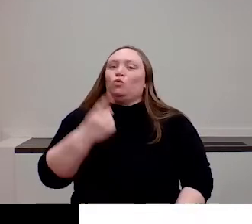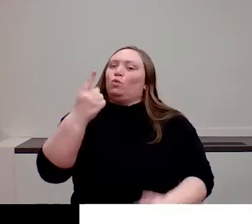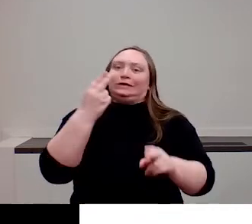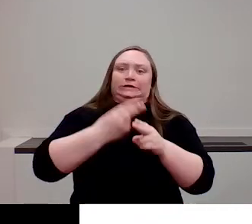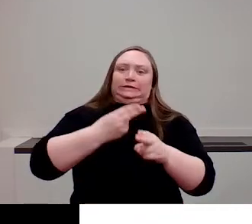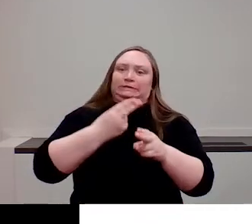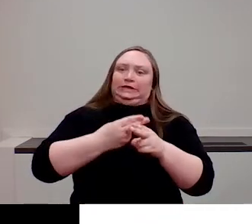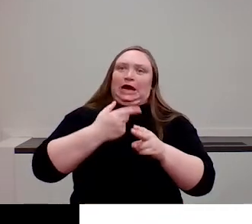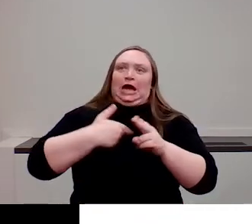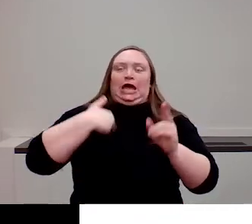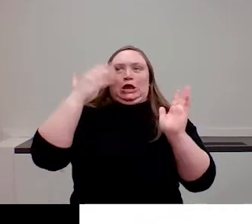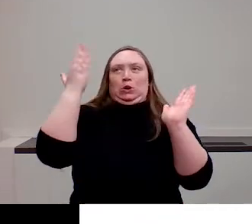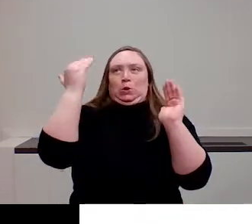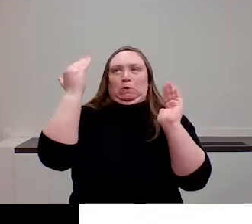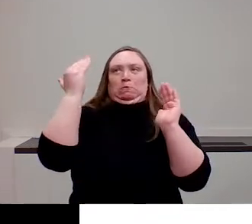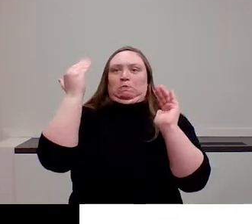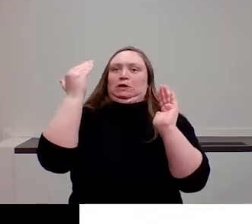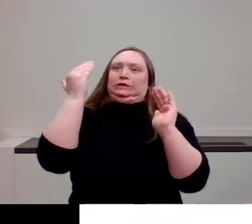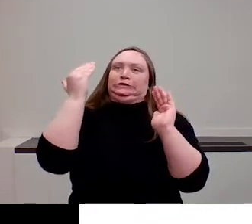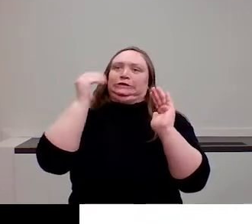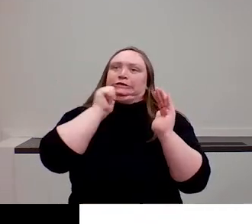name that I hope I don't